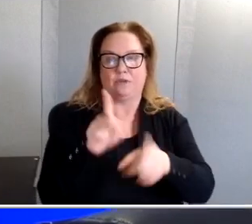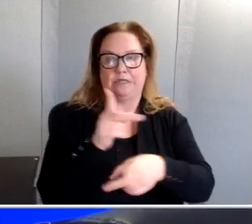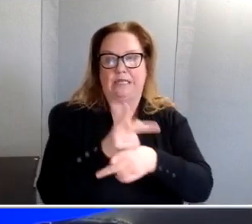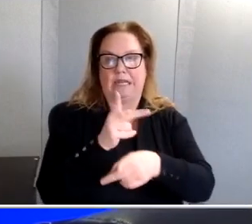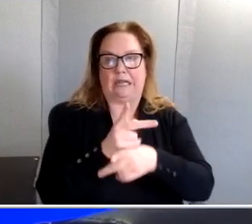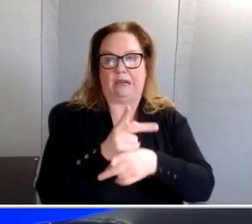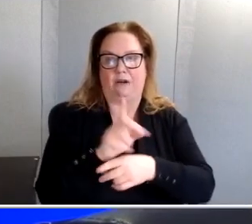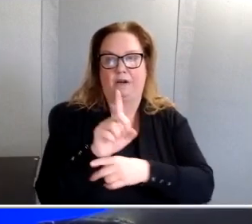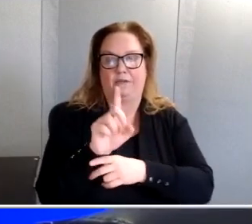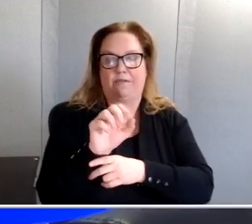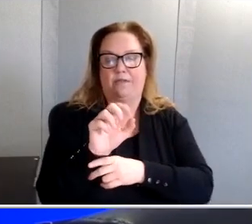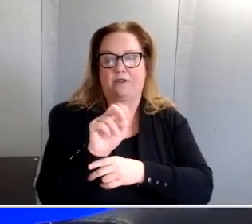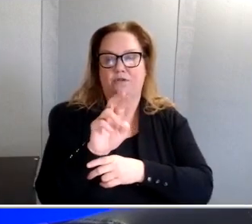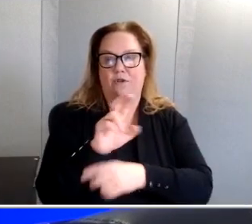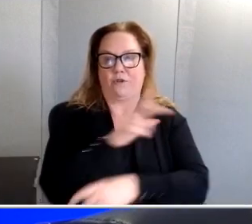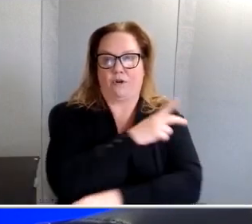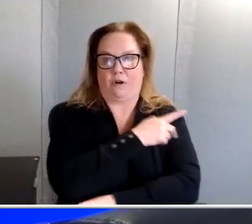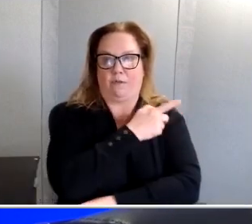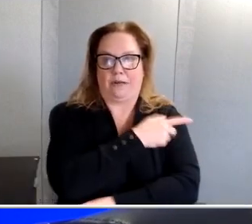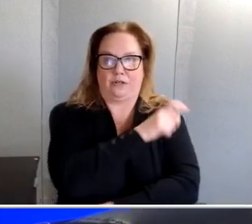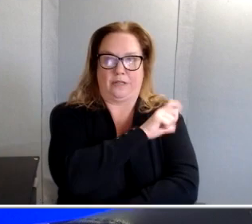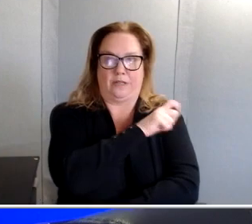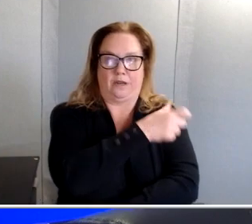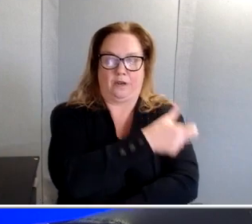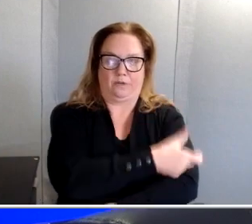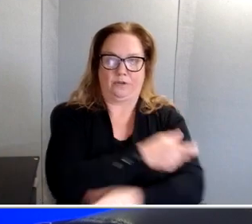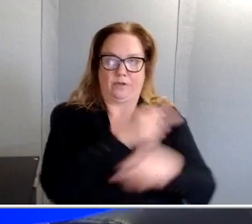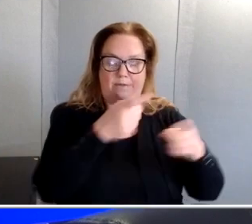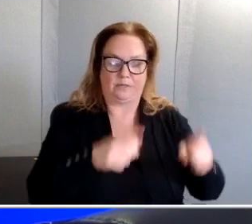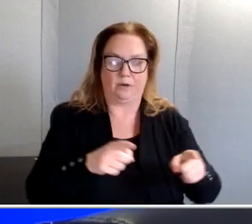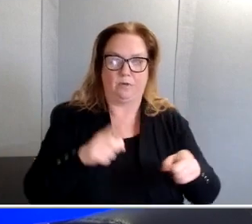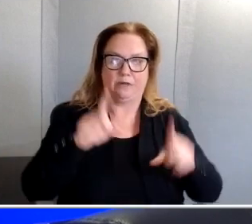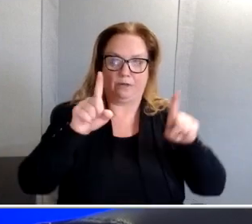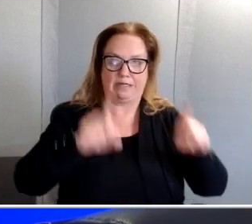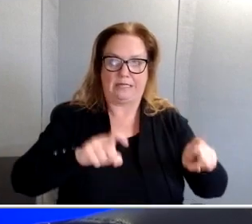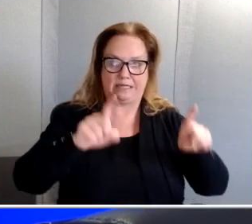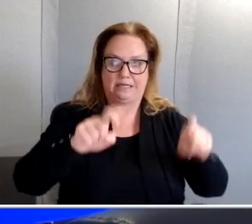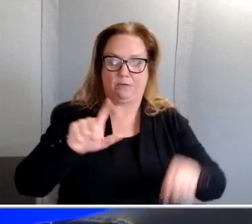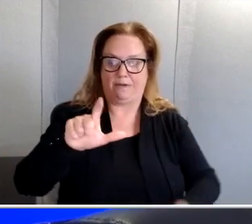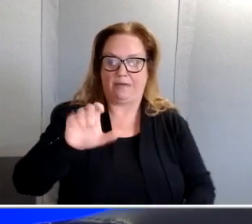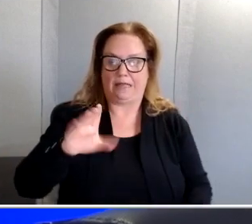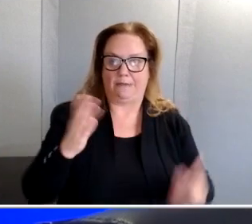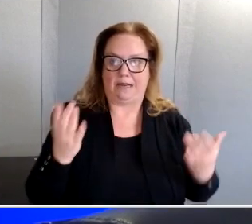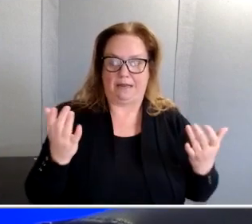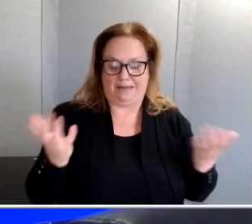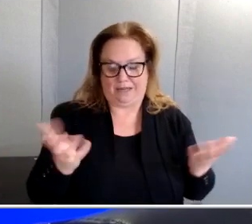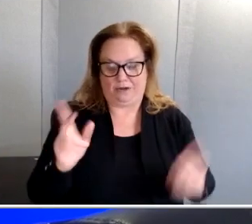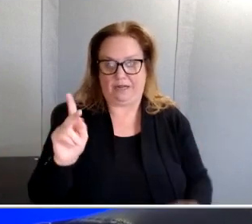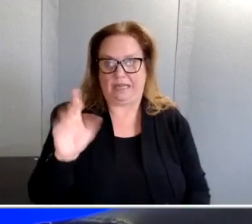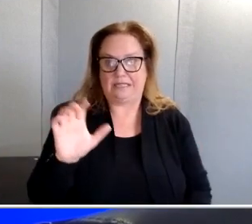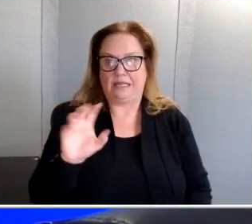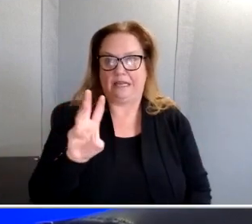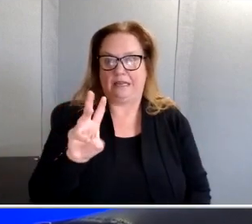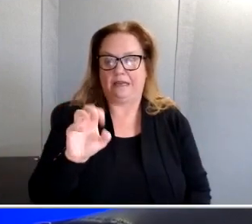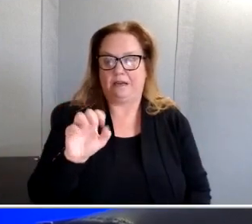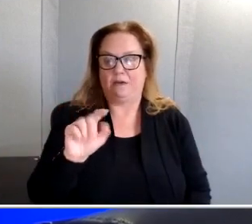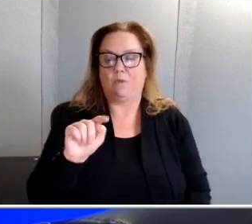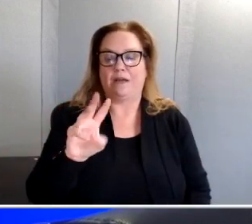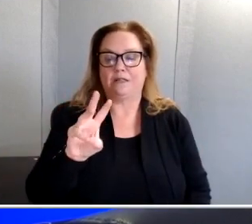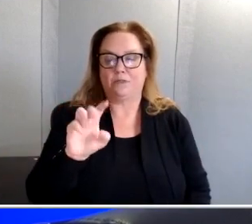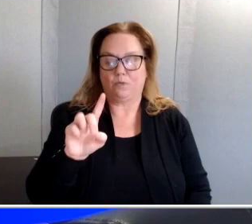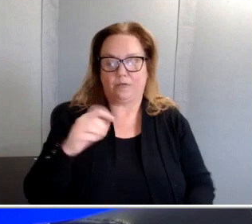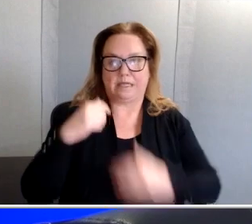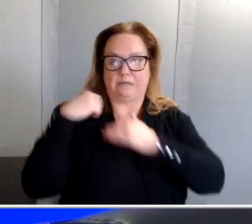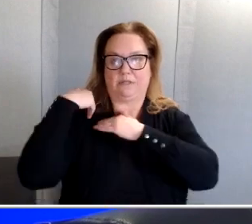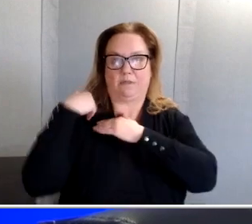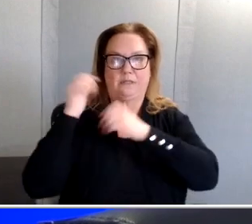patient. At the point the authorization happens, we are the ones that do the testing. We have a lab right here in Kansas City in Westwood that is responsible for